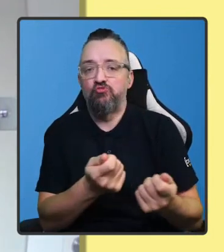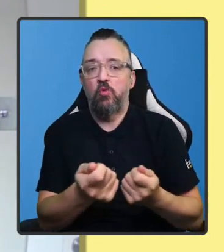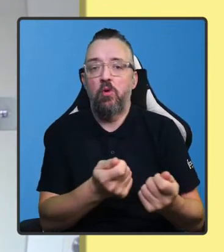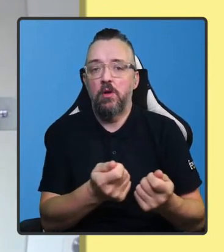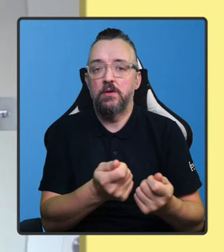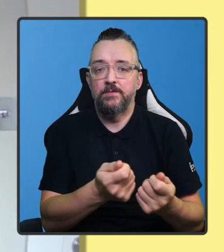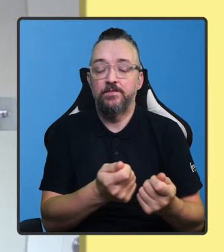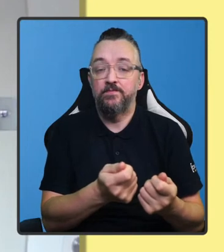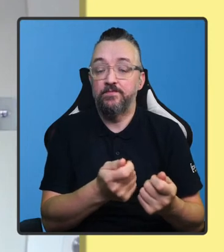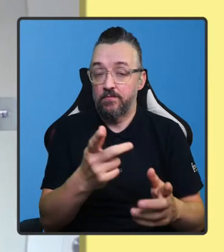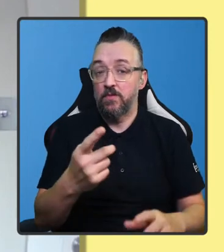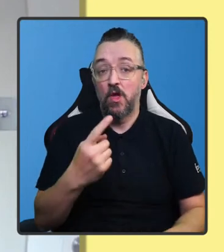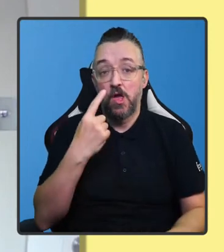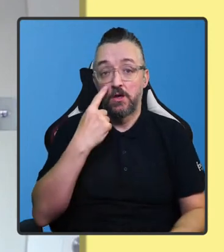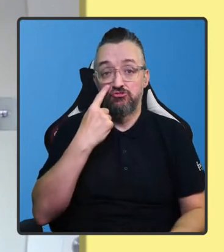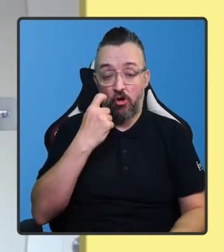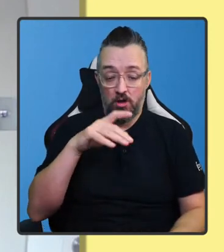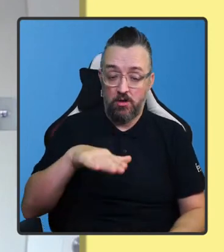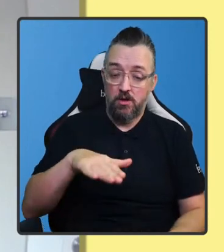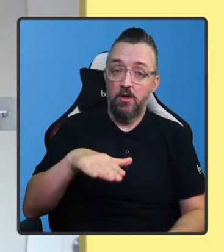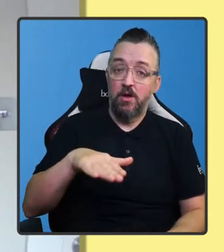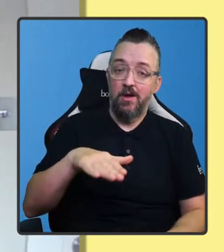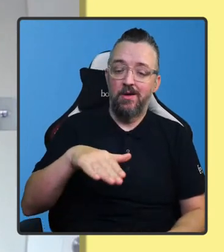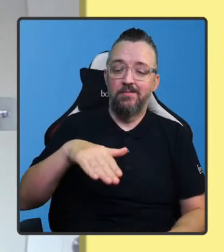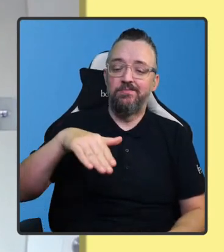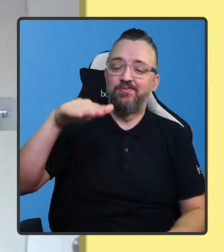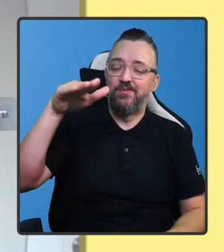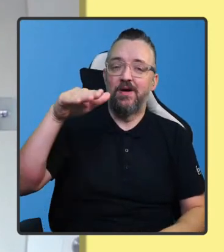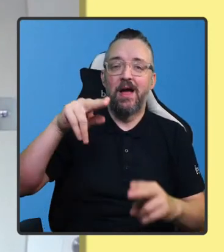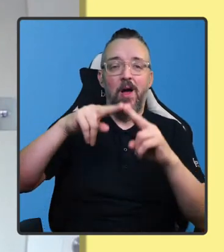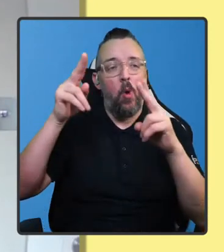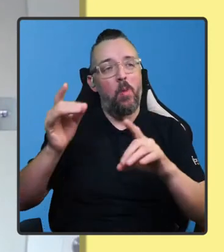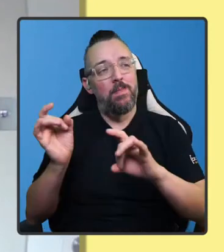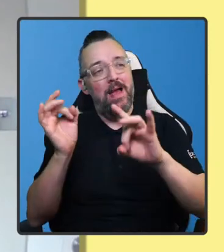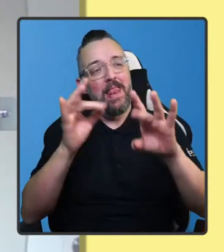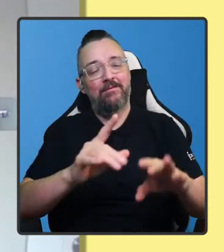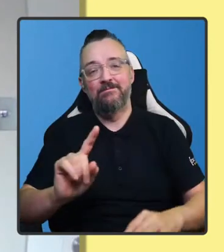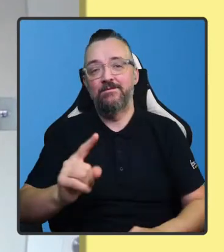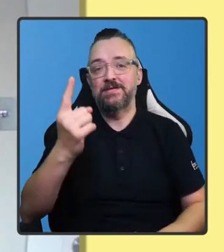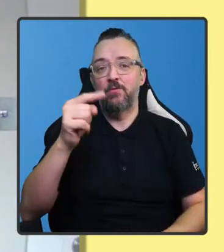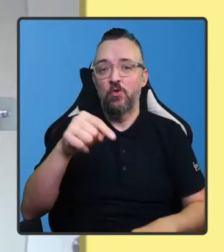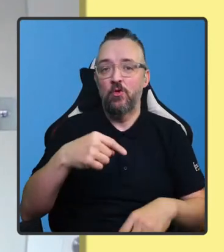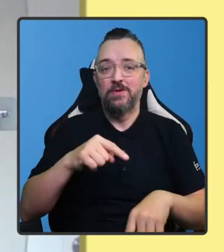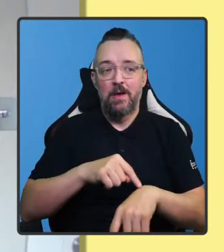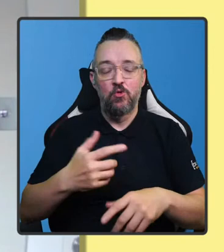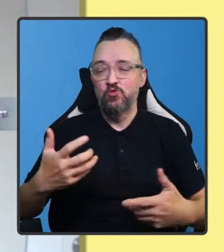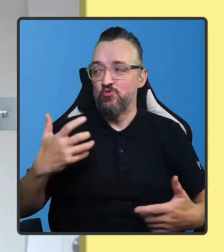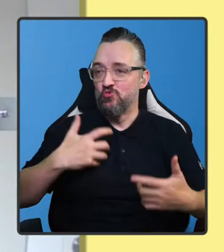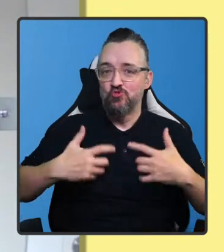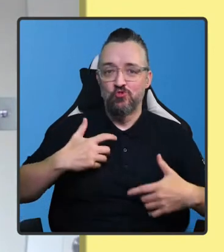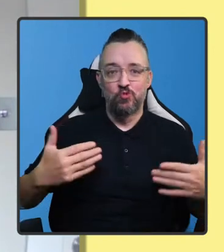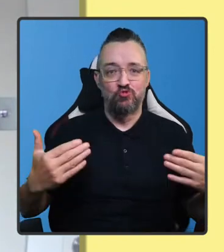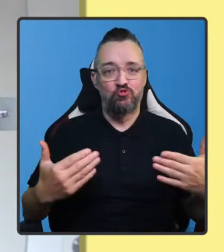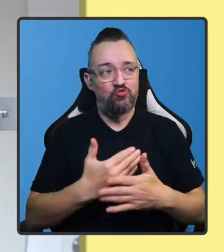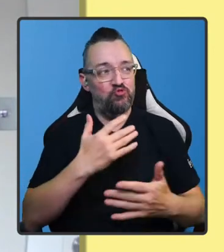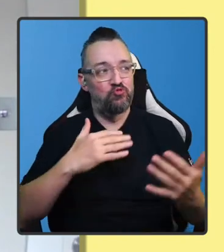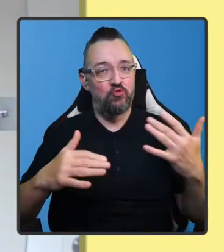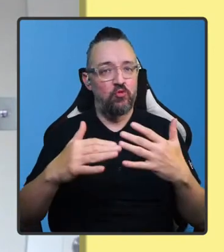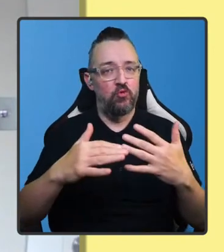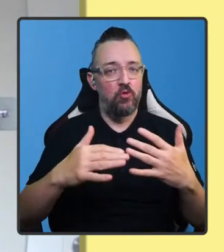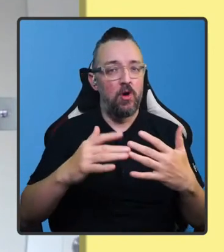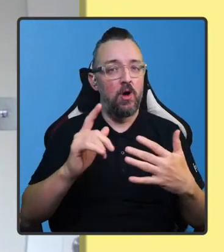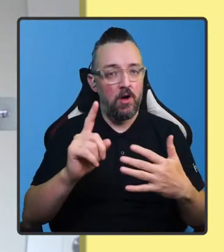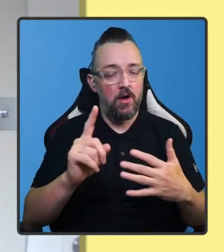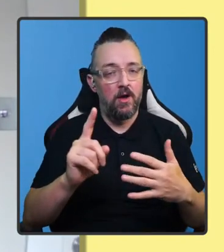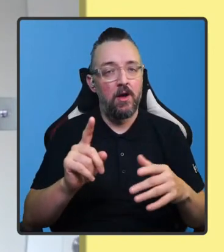When young people leave home for the first time, for most people, it's an exciting and new experience, but it's also the time where